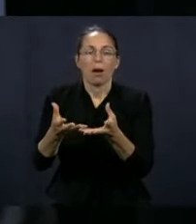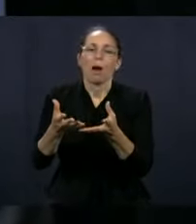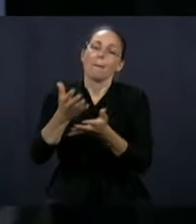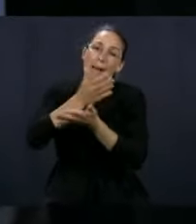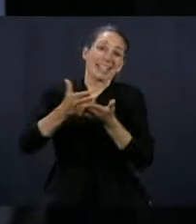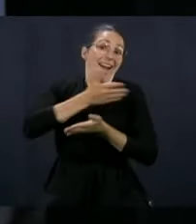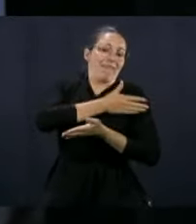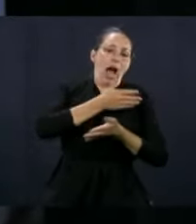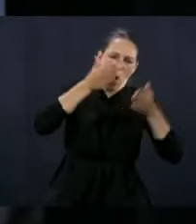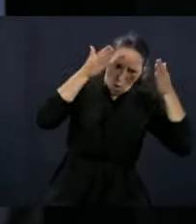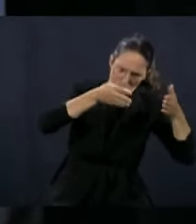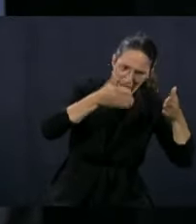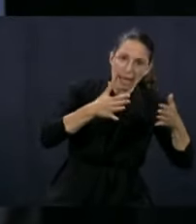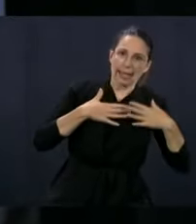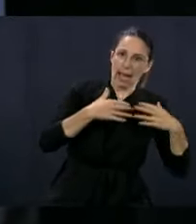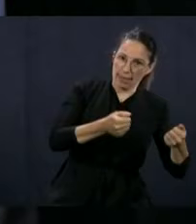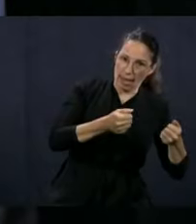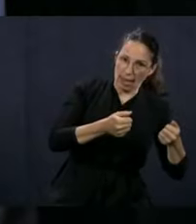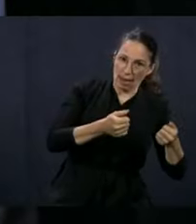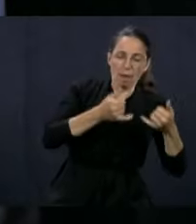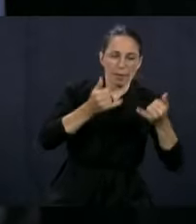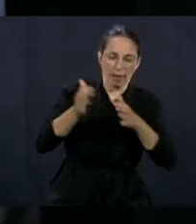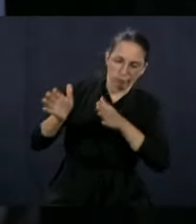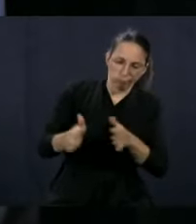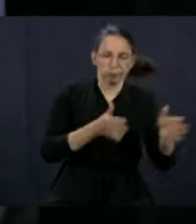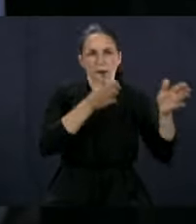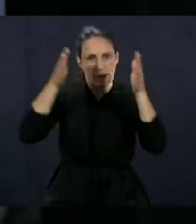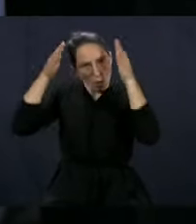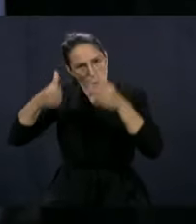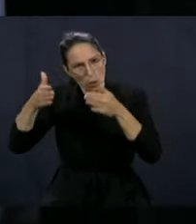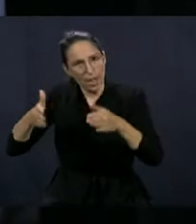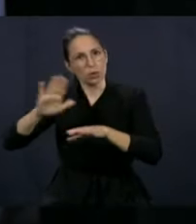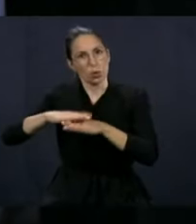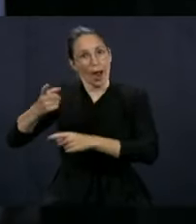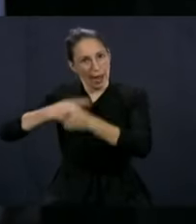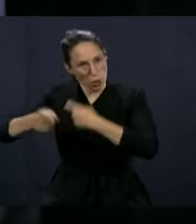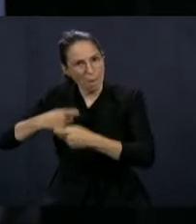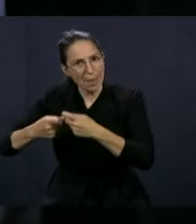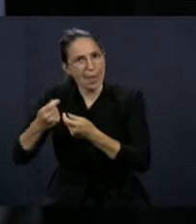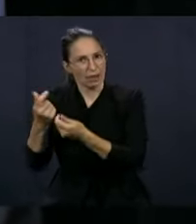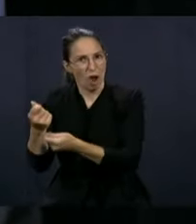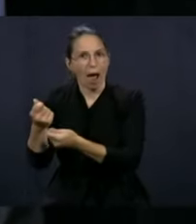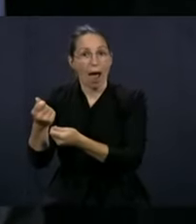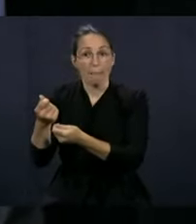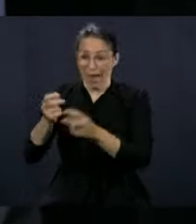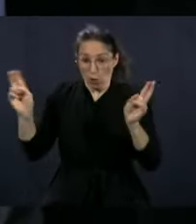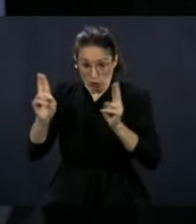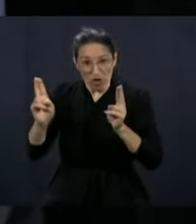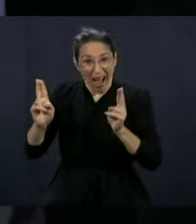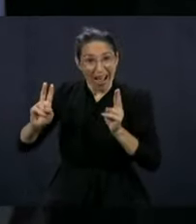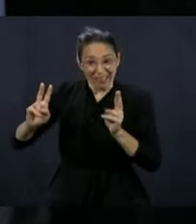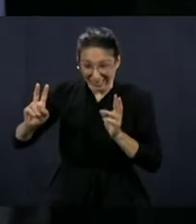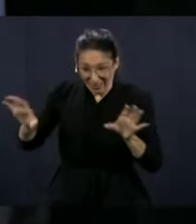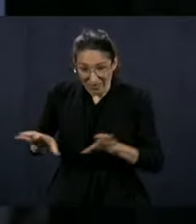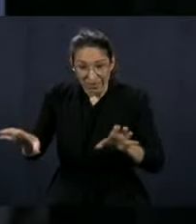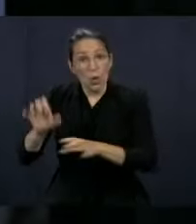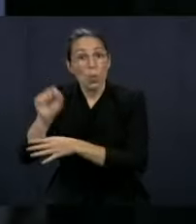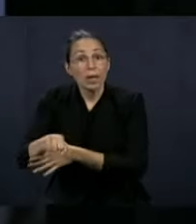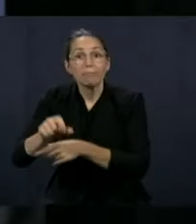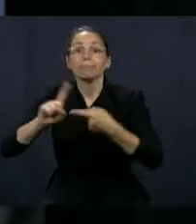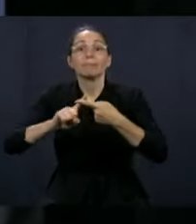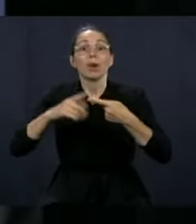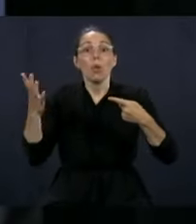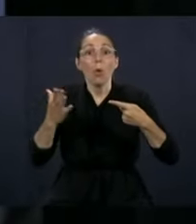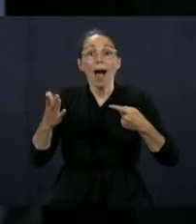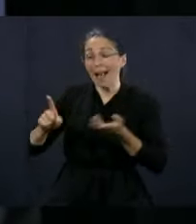we had to concentrate on the health part of the pandemic, and now we're concentrating on the economy side, but it's urgent that we act. It's urgent,